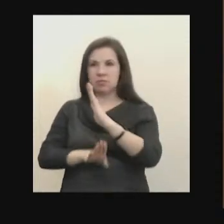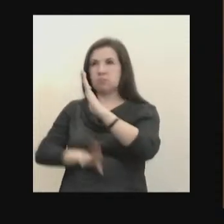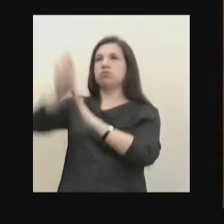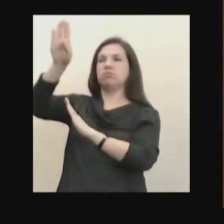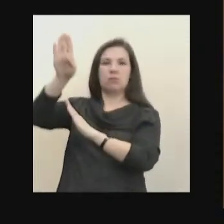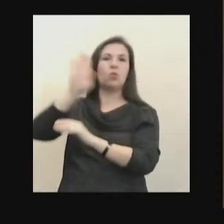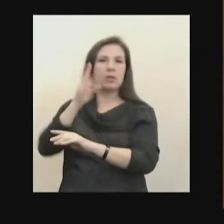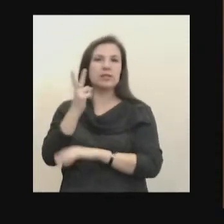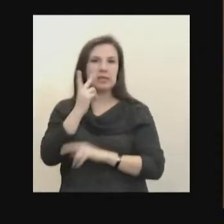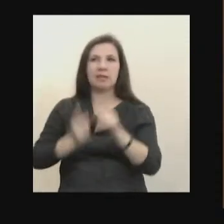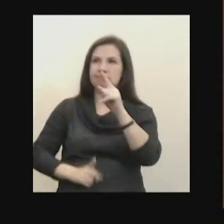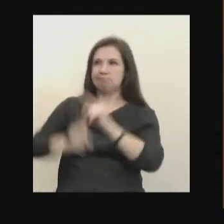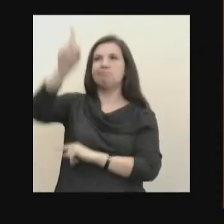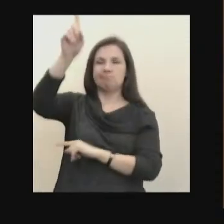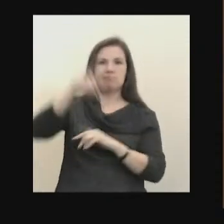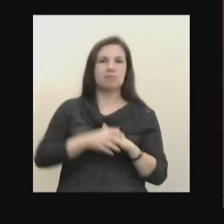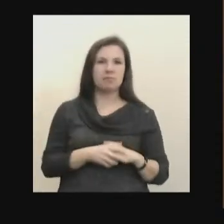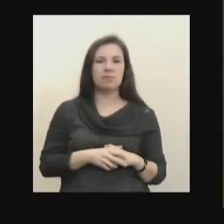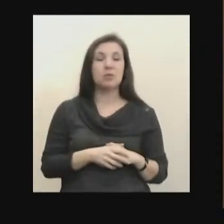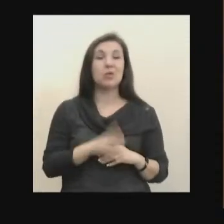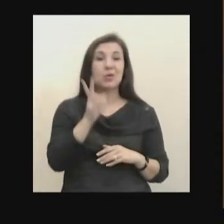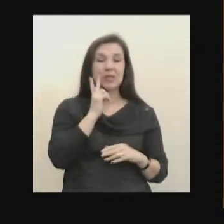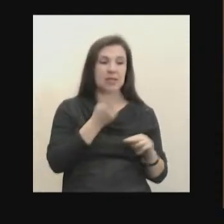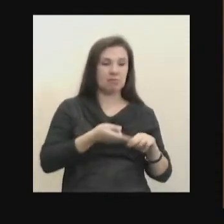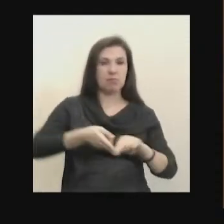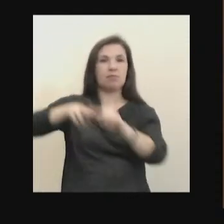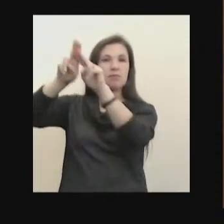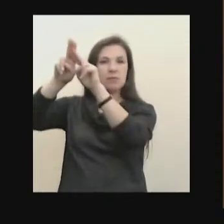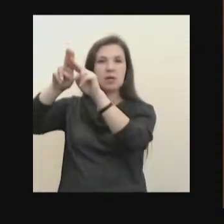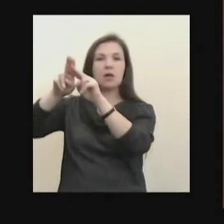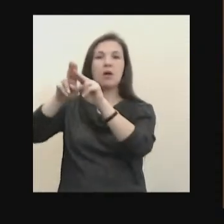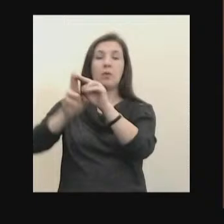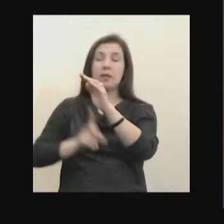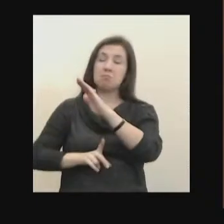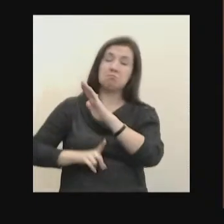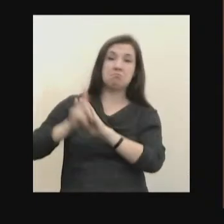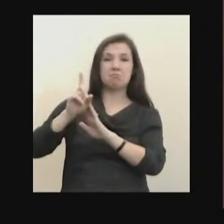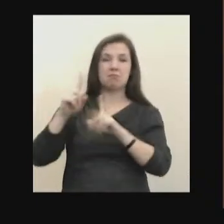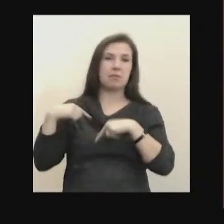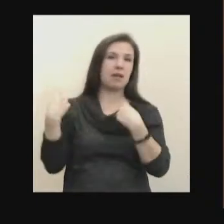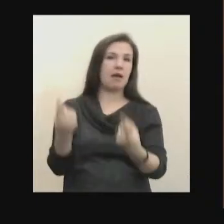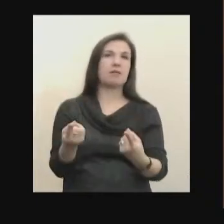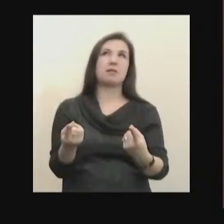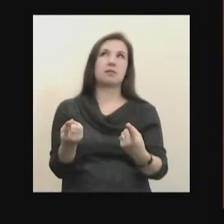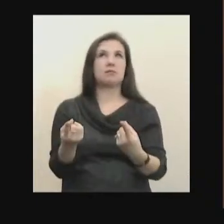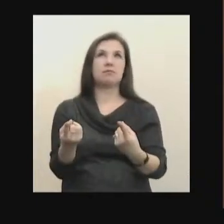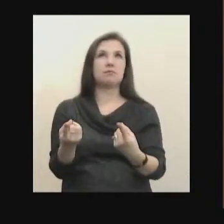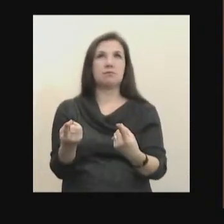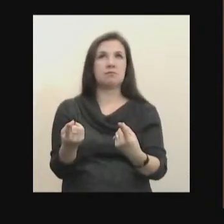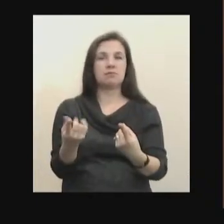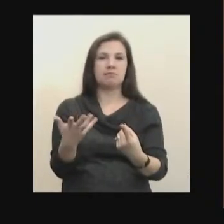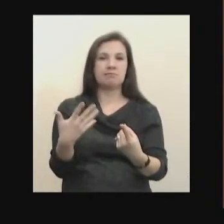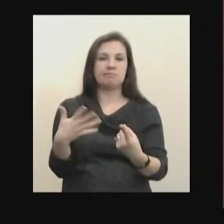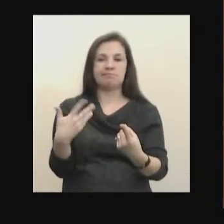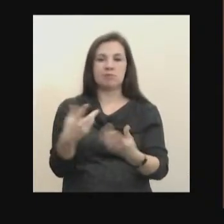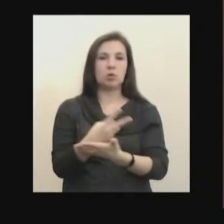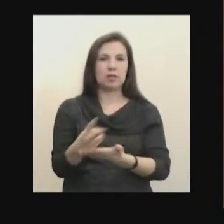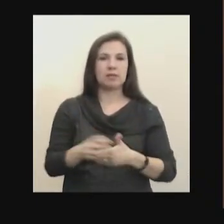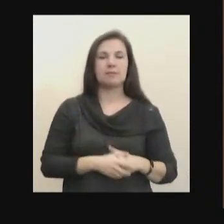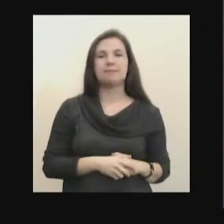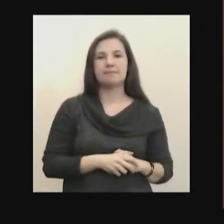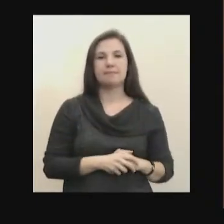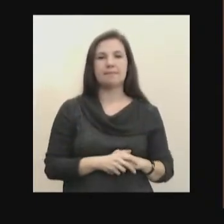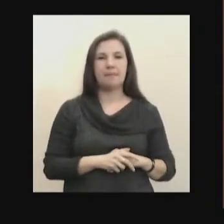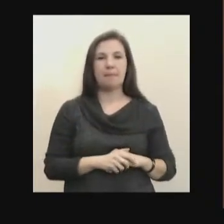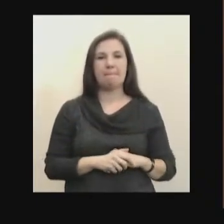can clearly see the increase we've been dealing with, but the big spike we've seen over the last 2 weeks.